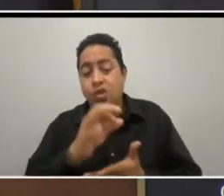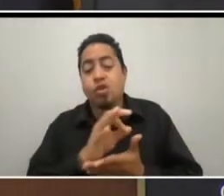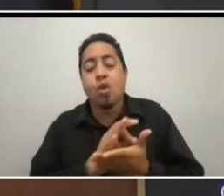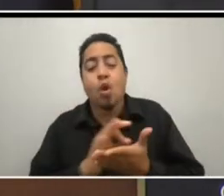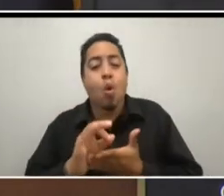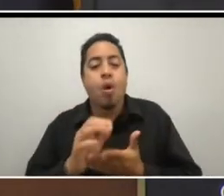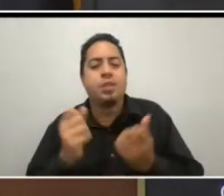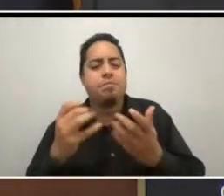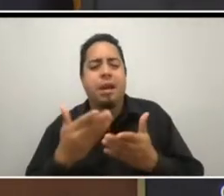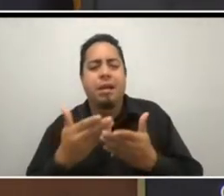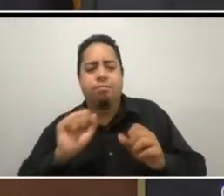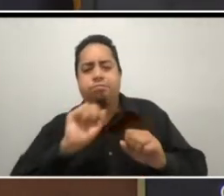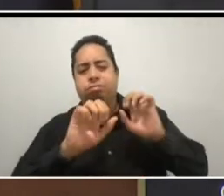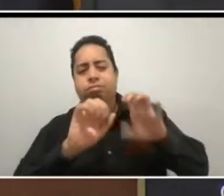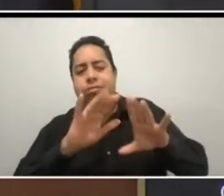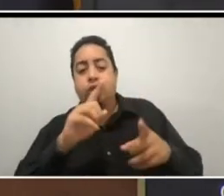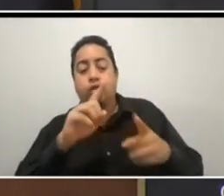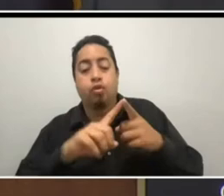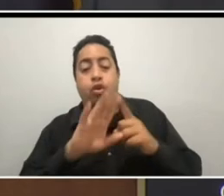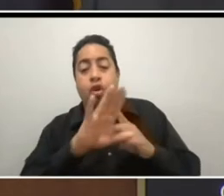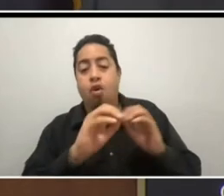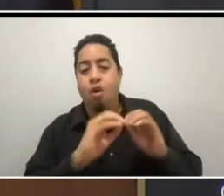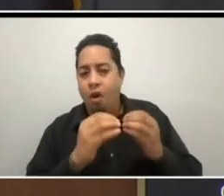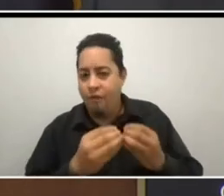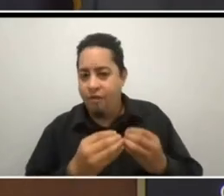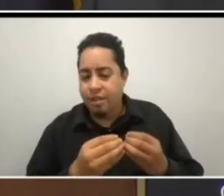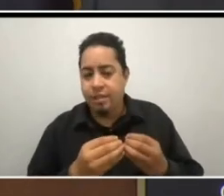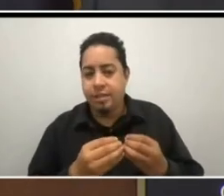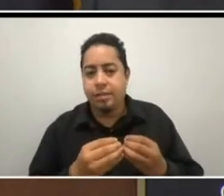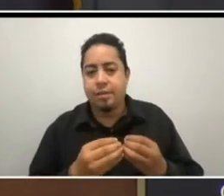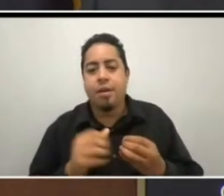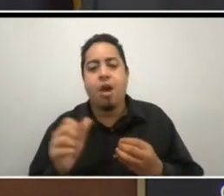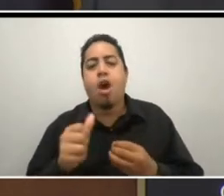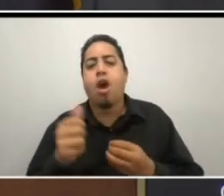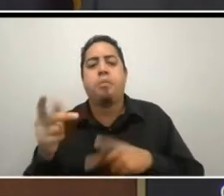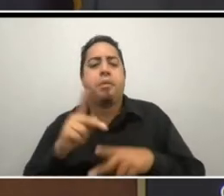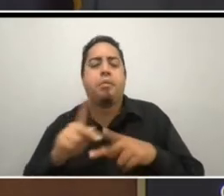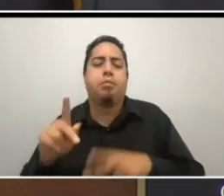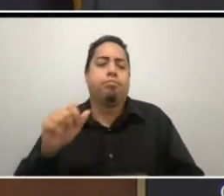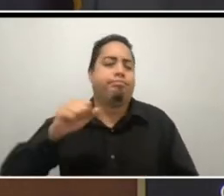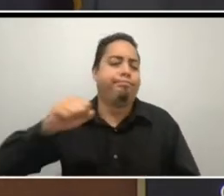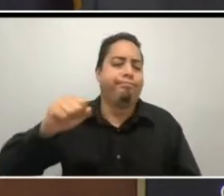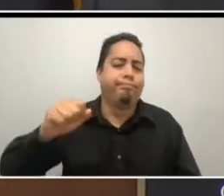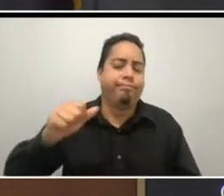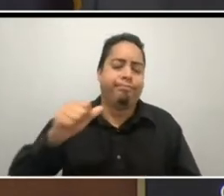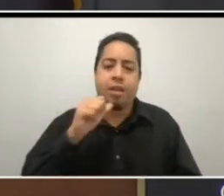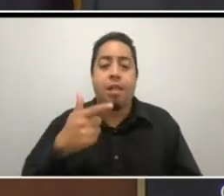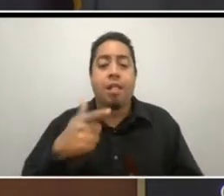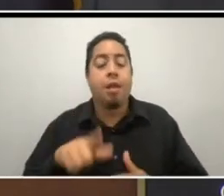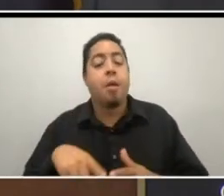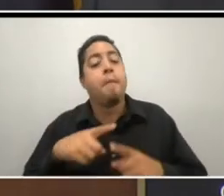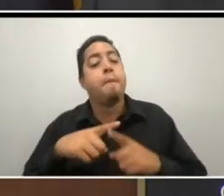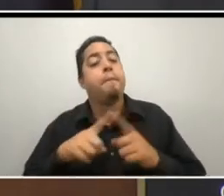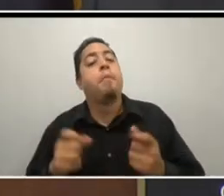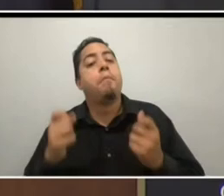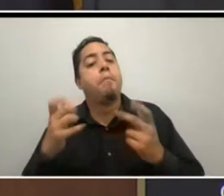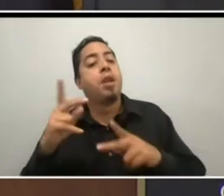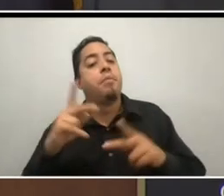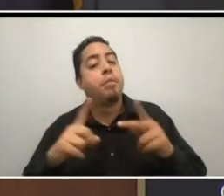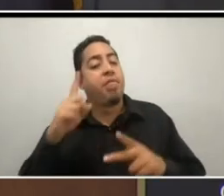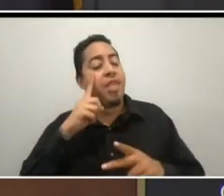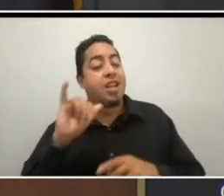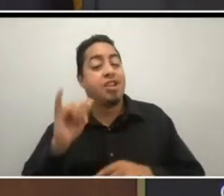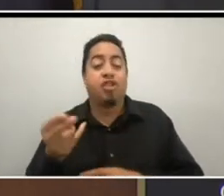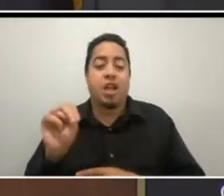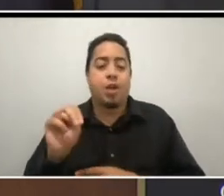happen. It was clear at the time of this call that the former president had his sights set on January 6th. Listen to this portion